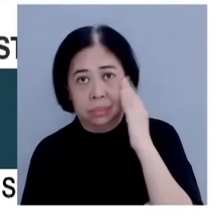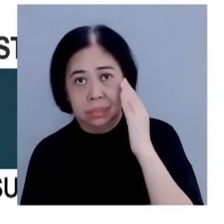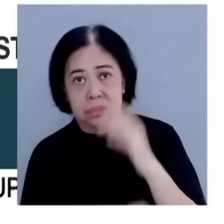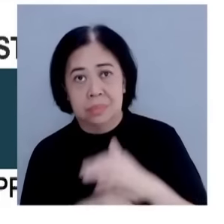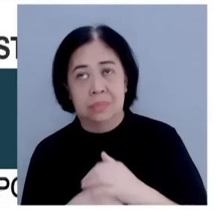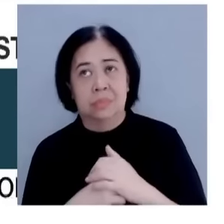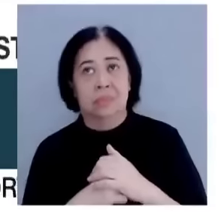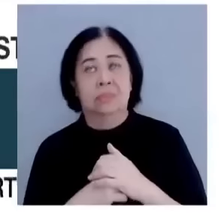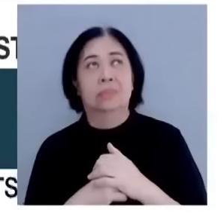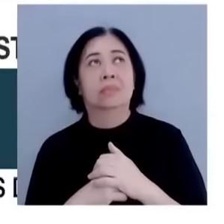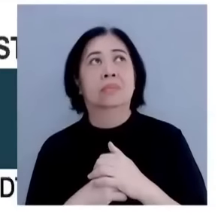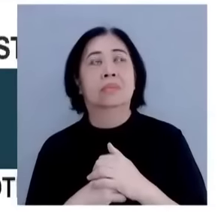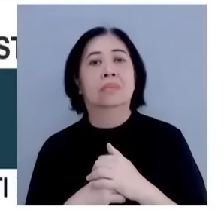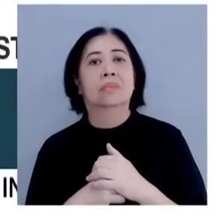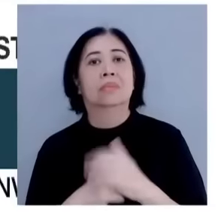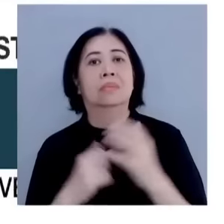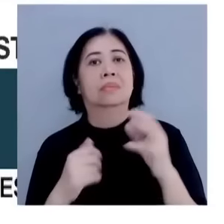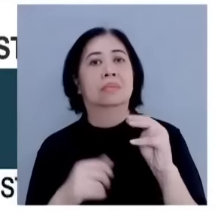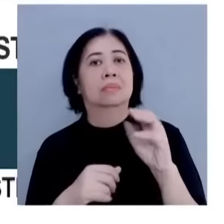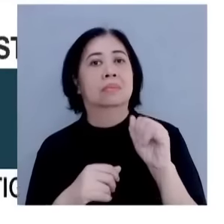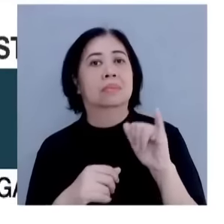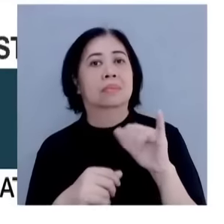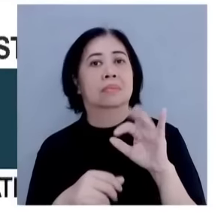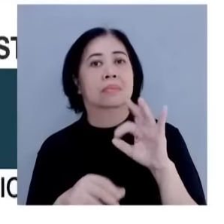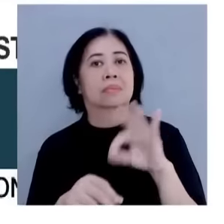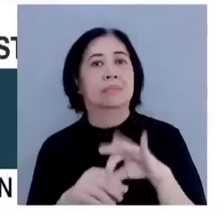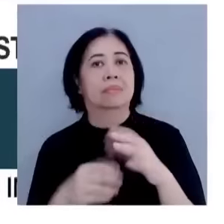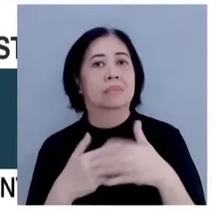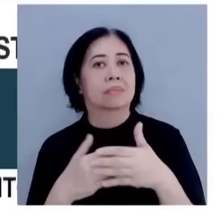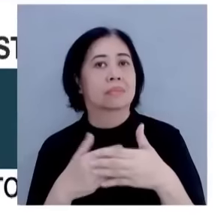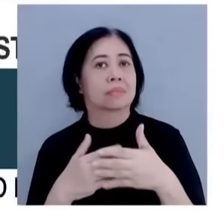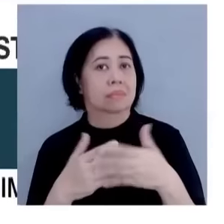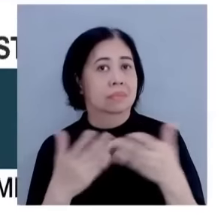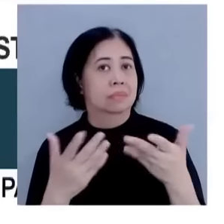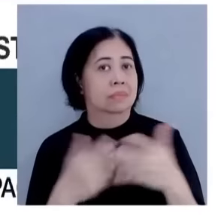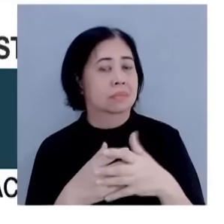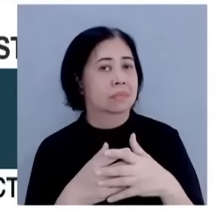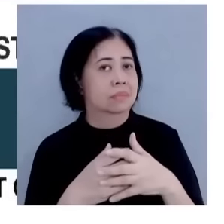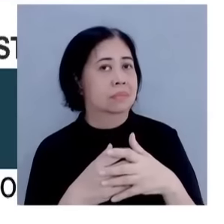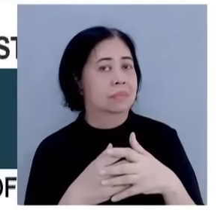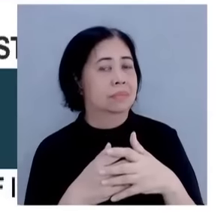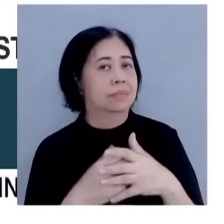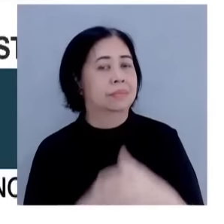that the May elections is just around the corner, Professor?